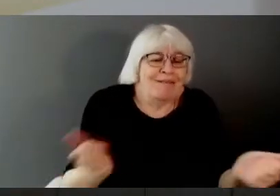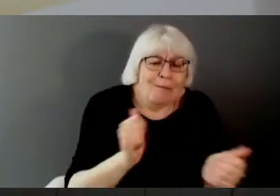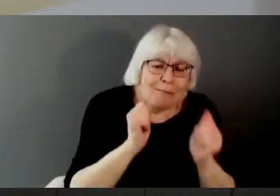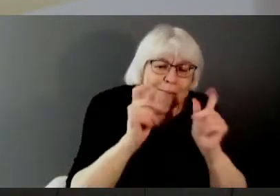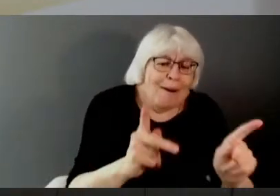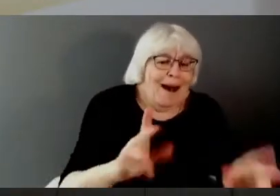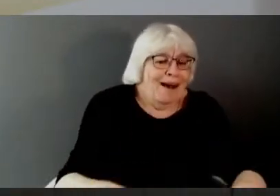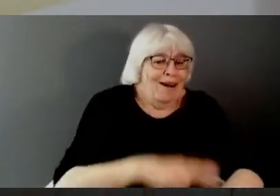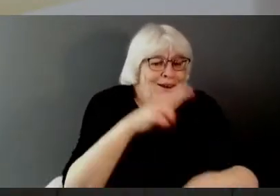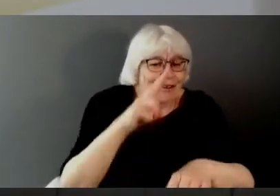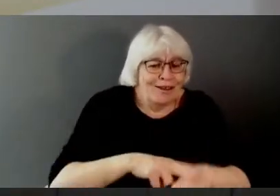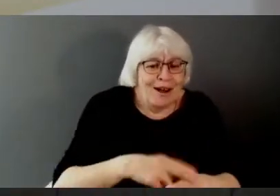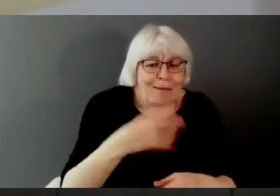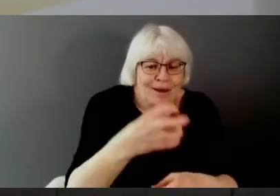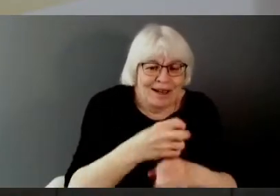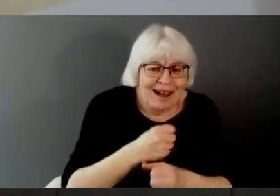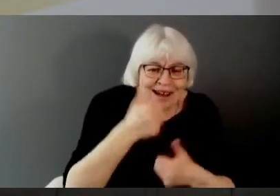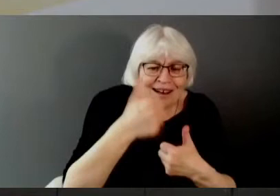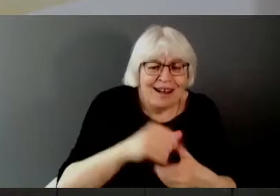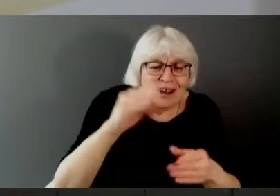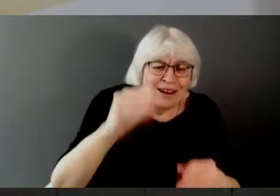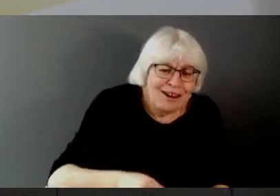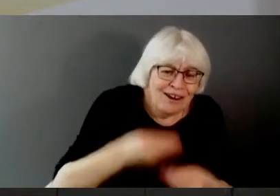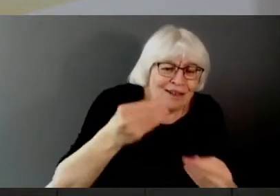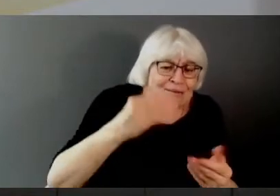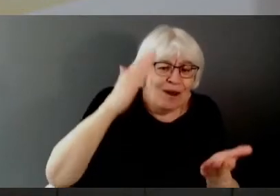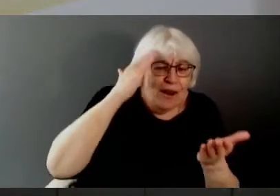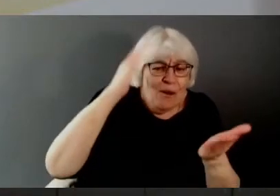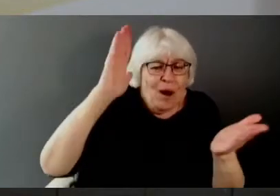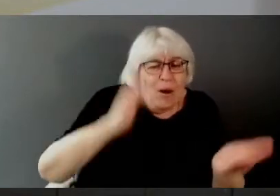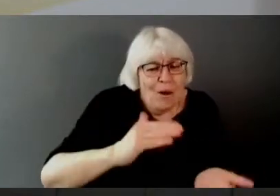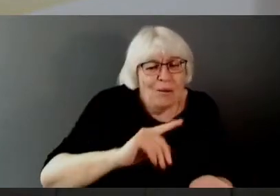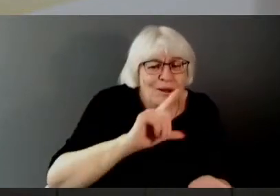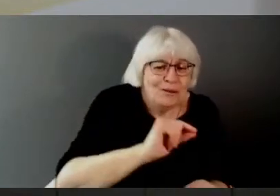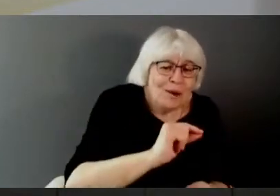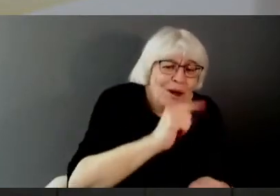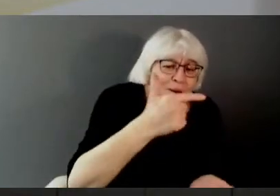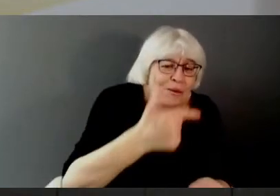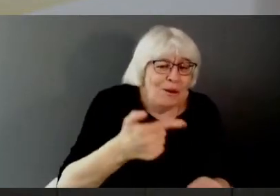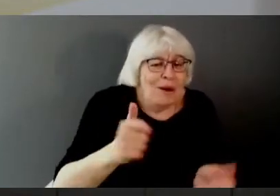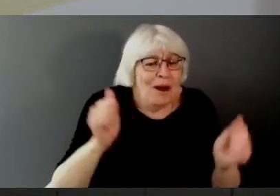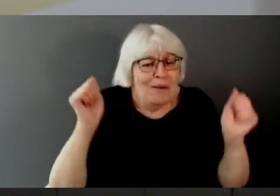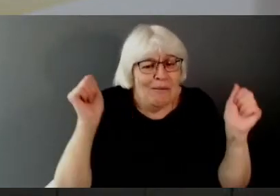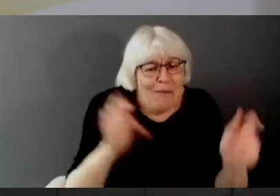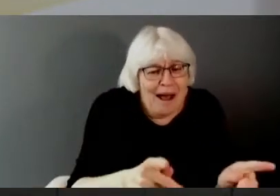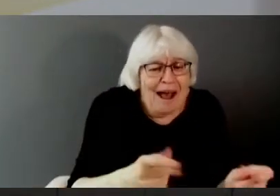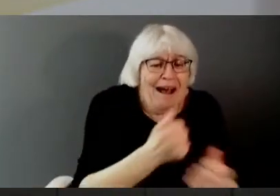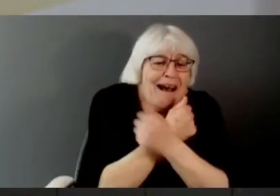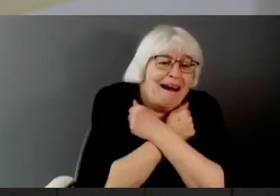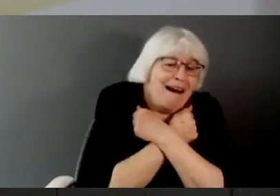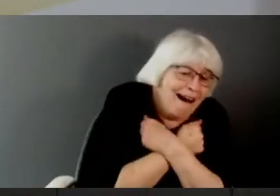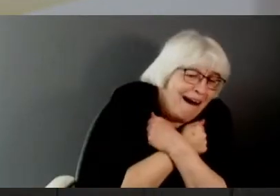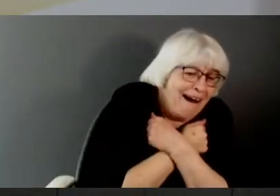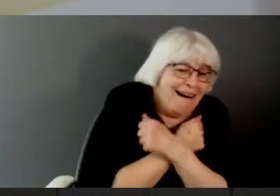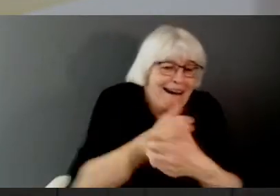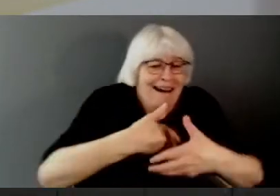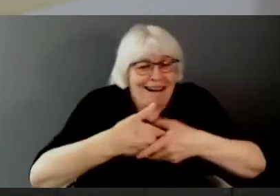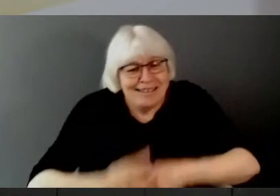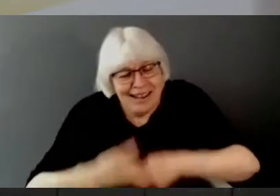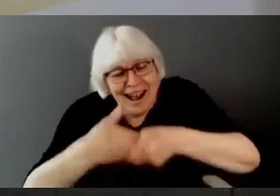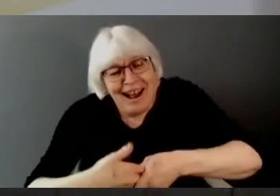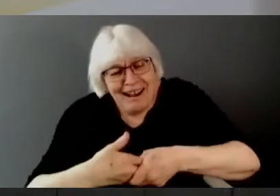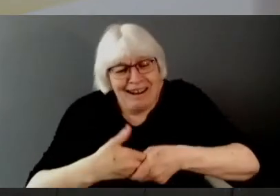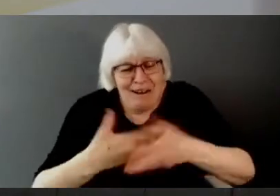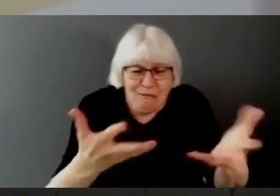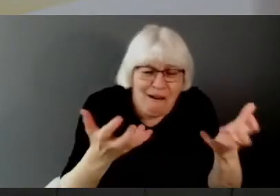a return to essential services like hugs and handshakes. And we've referred to COVID